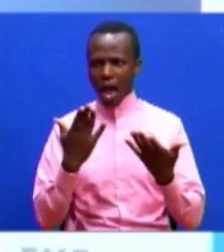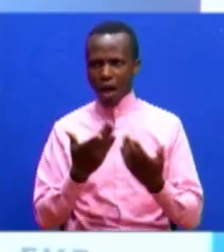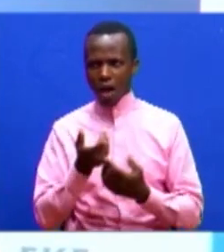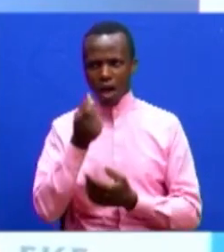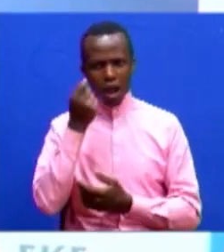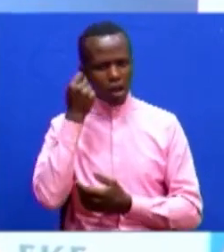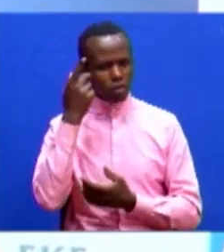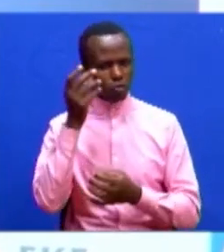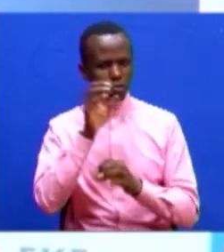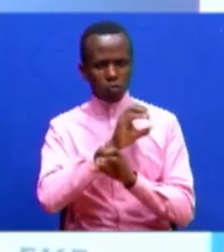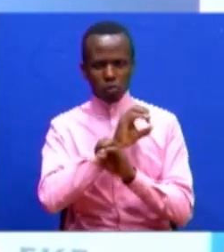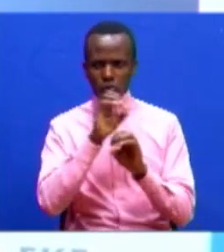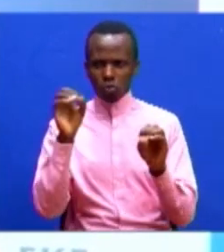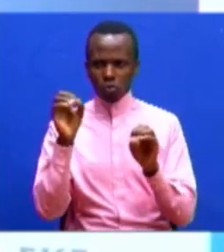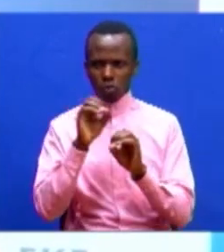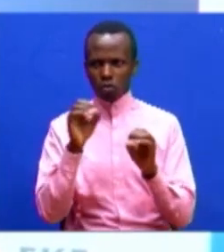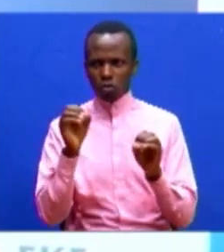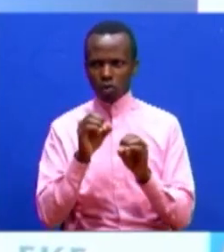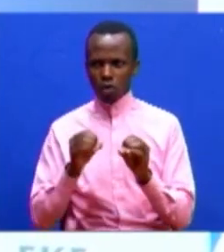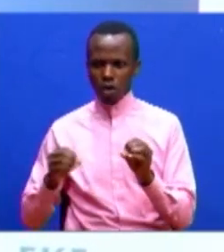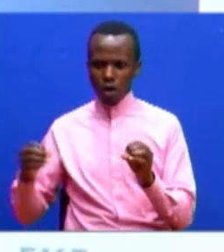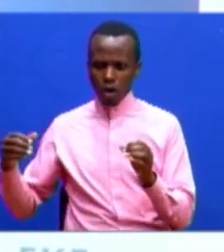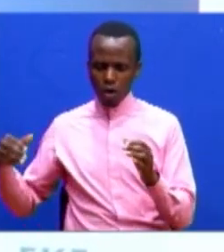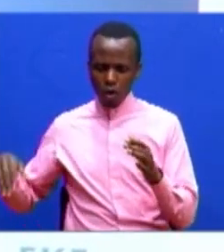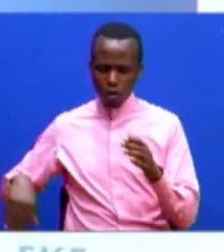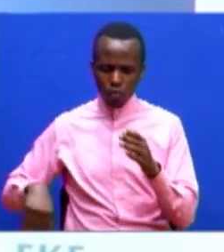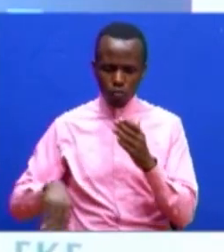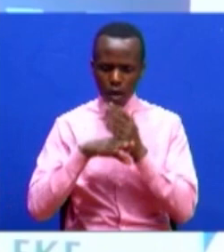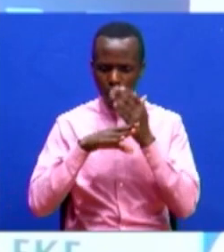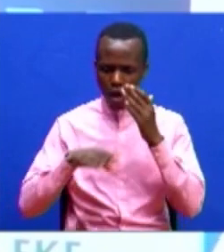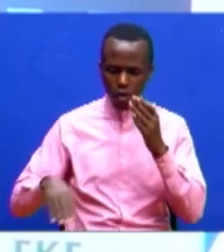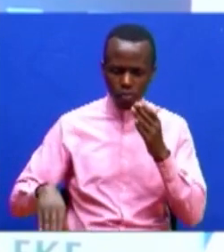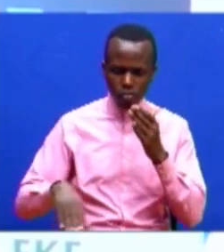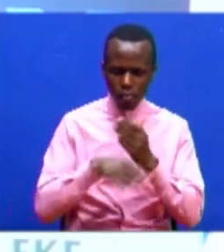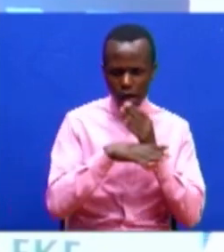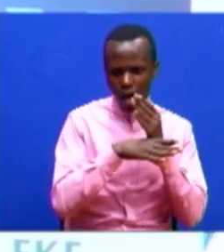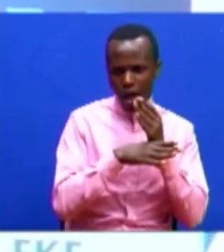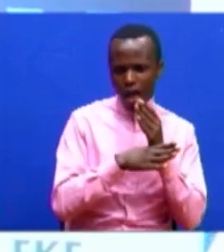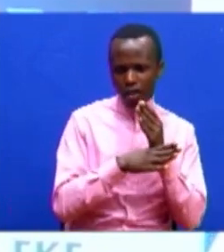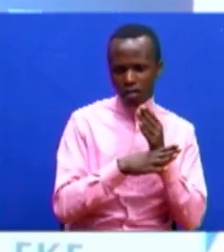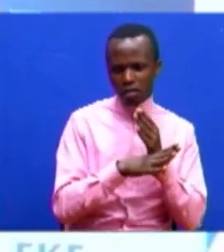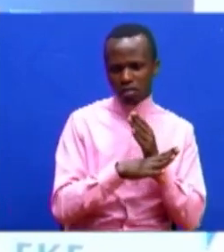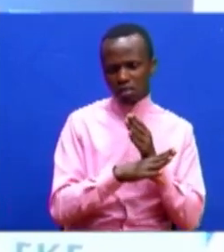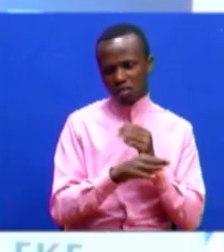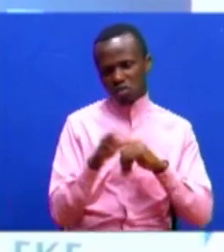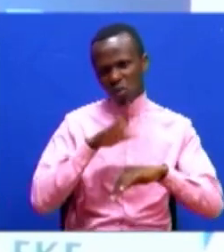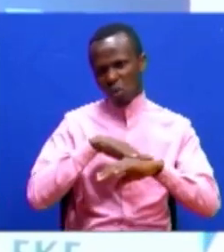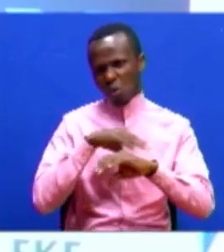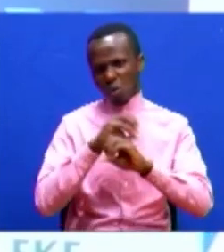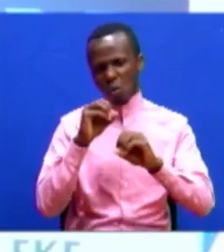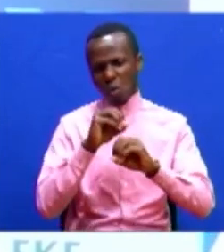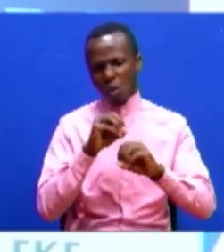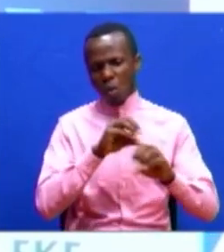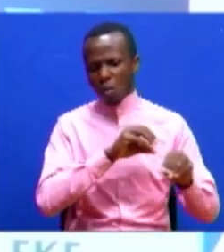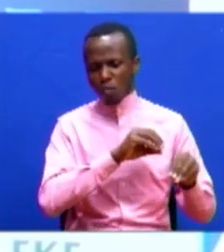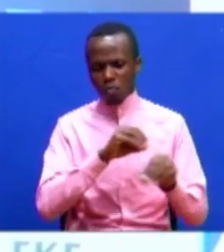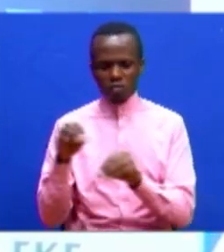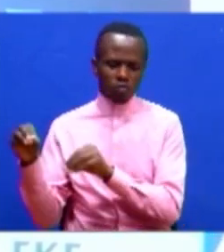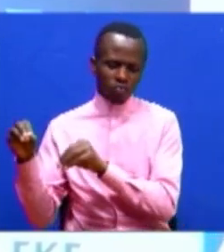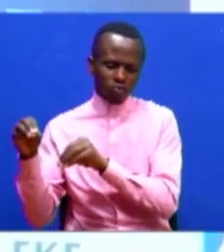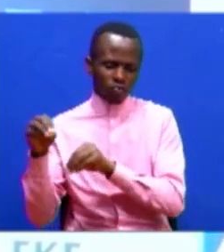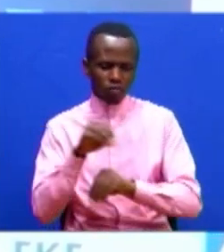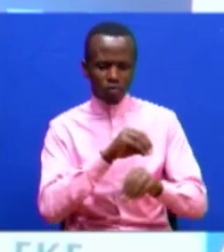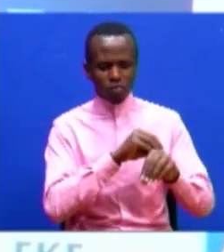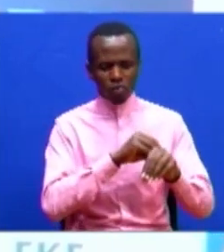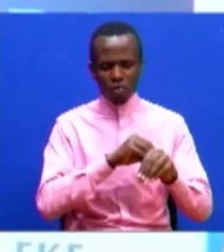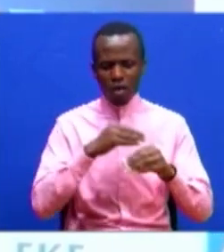kutoelewana. Pasi zilikuwa zendi mahali palipo dhamiriwa. Kulikuwa kuna movement yani nzuri